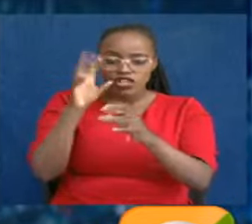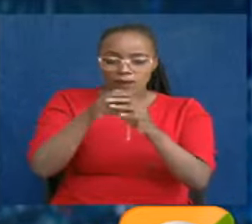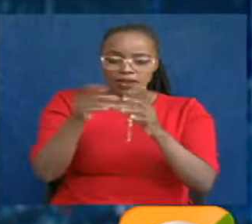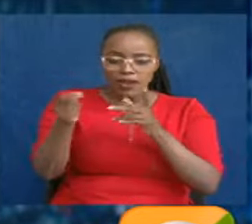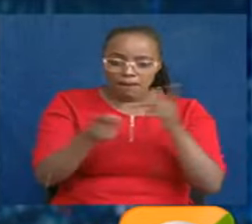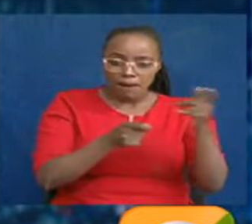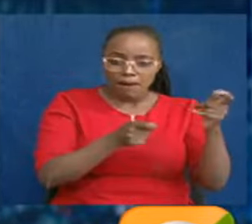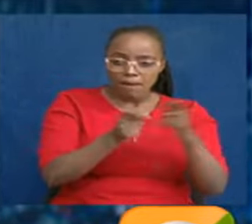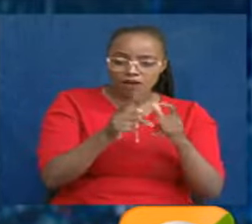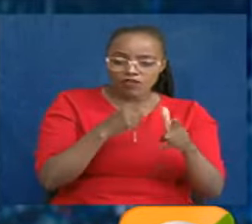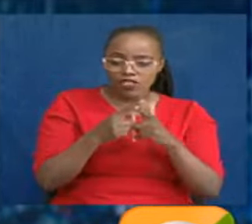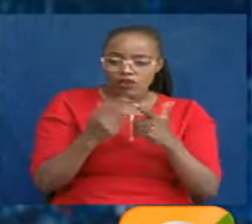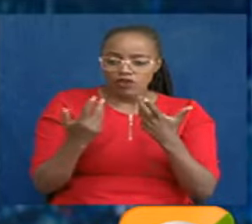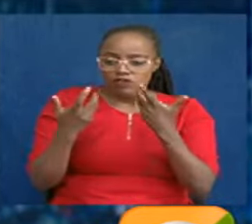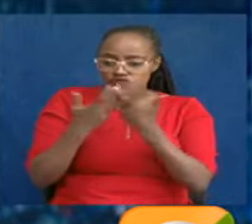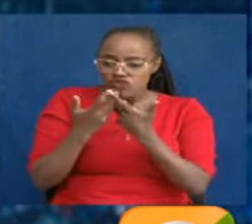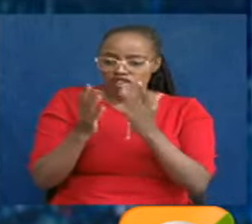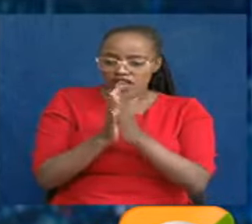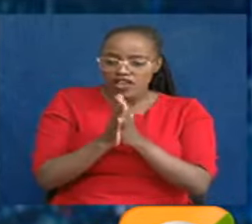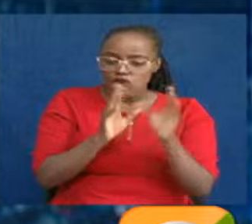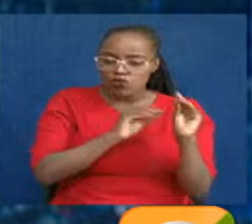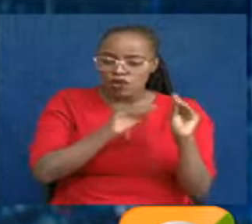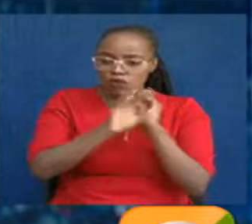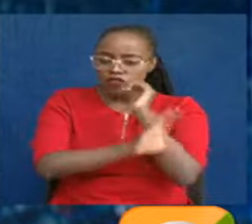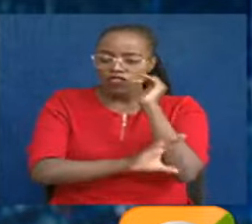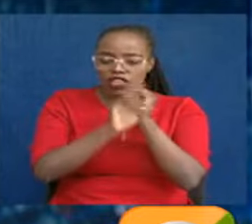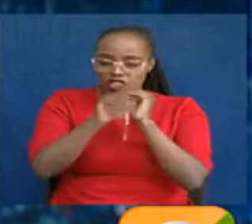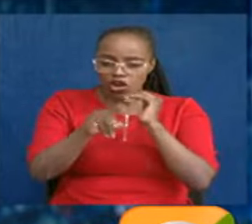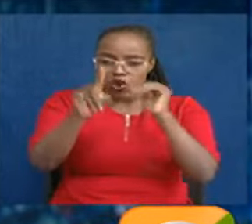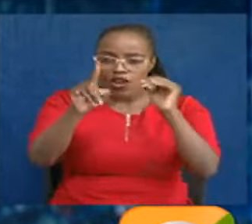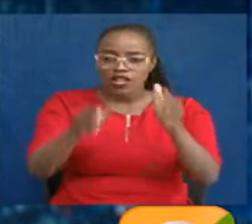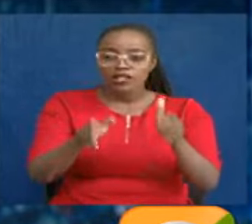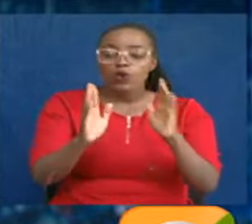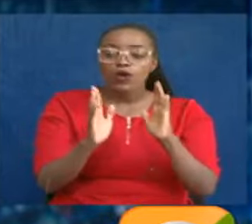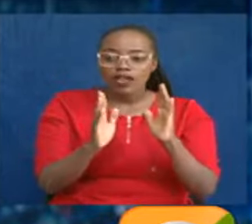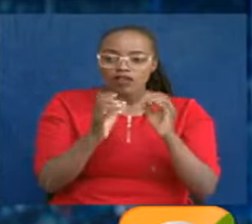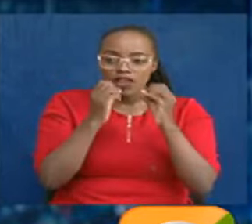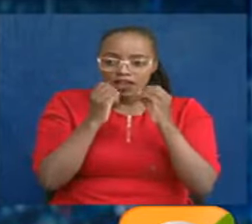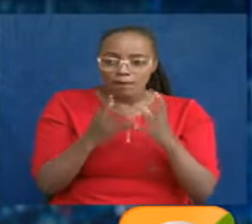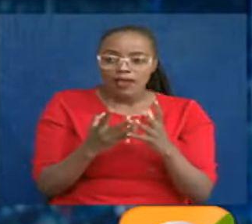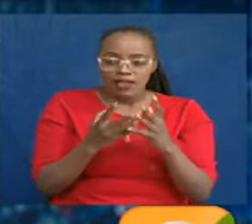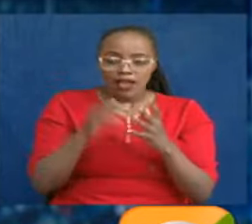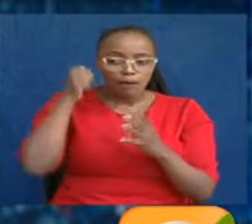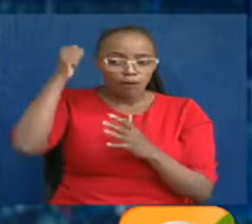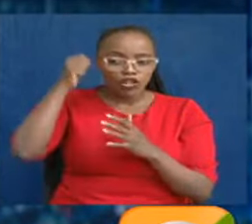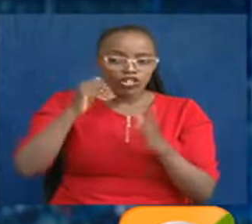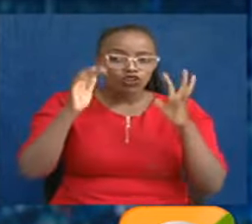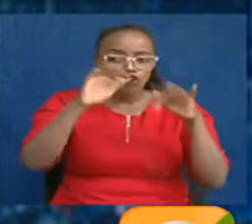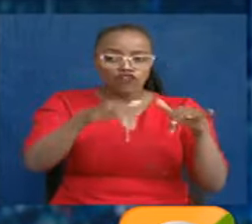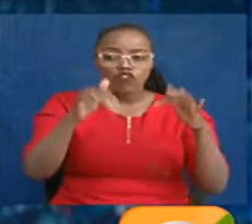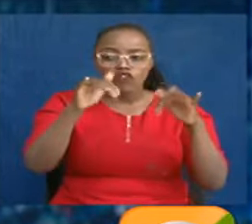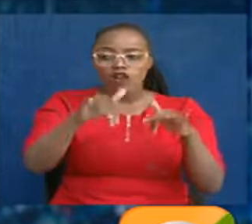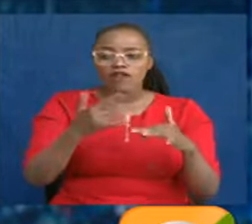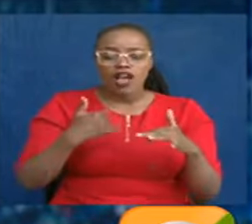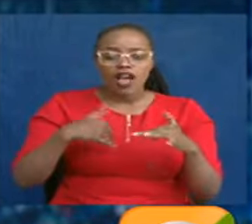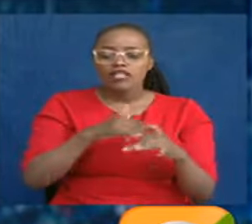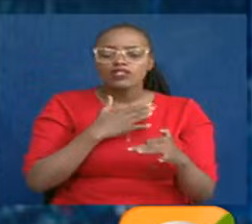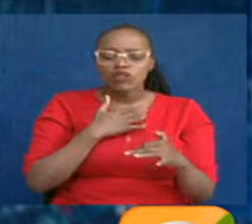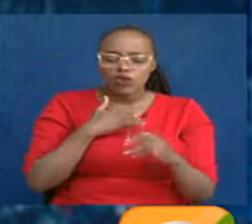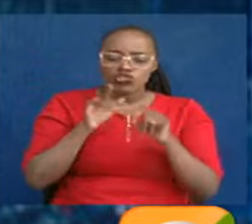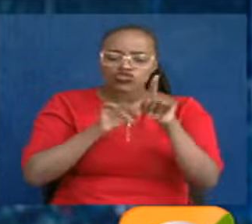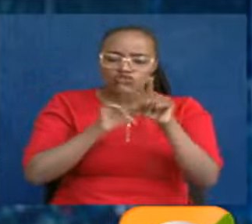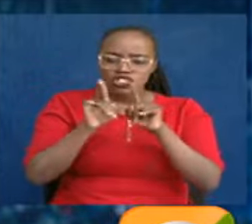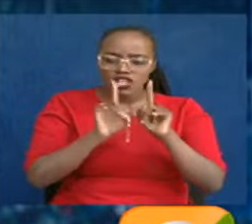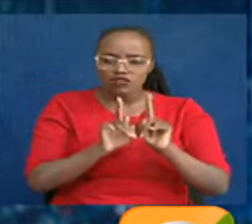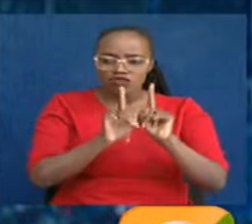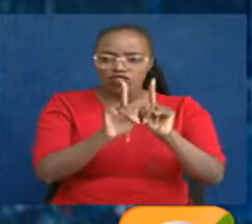we are aligning and we are taking the country in the right path. In many political forums, we've talked, we want to walk the journey that